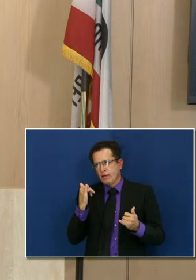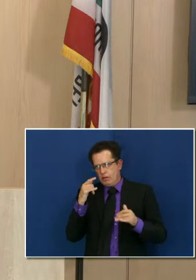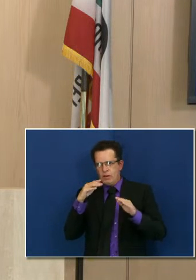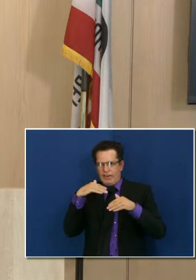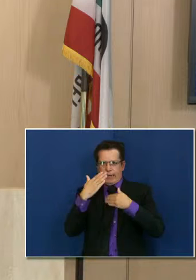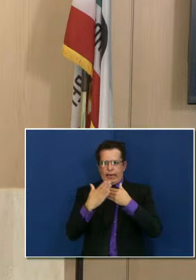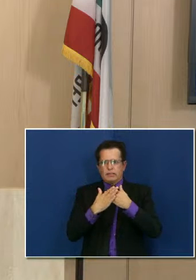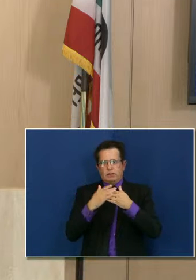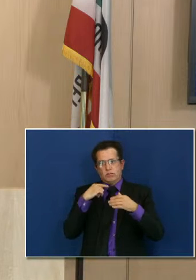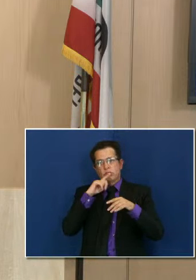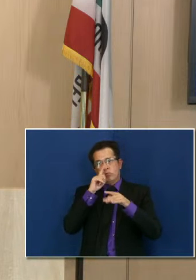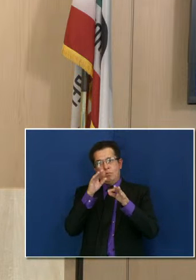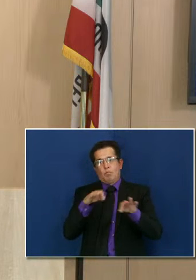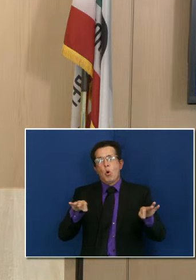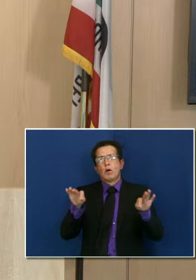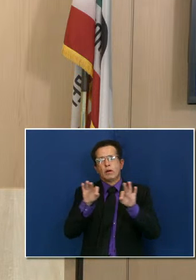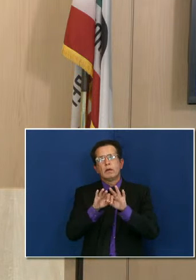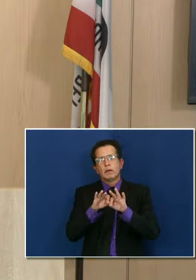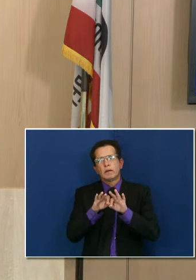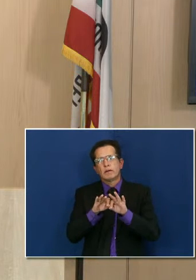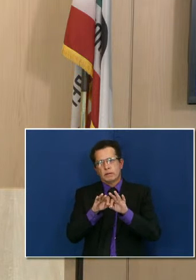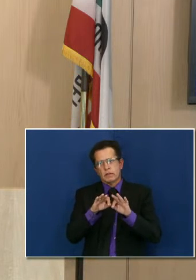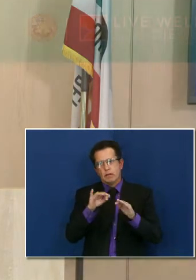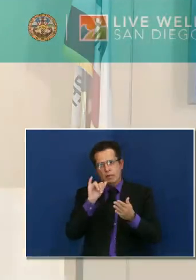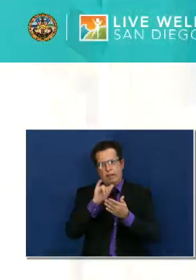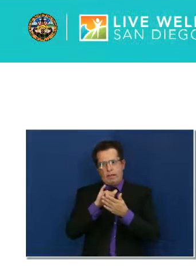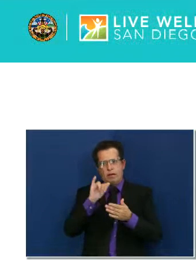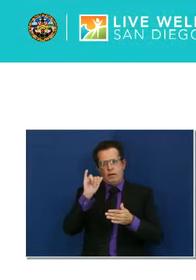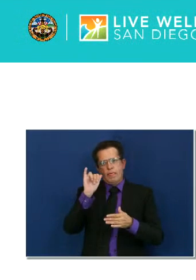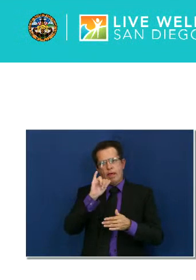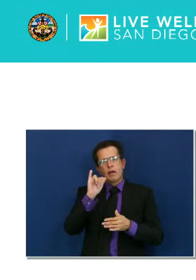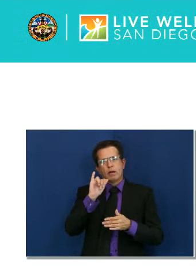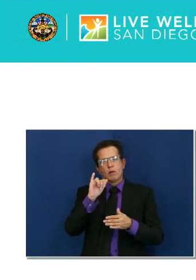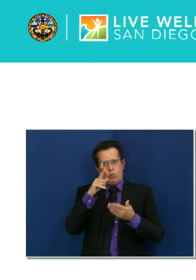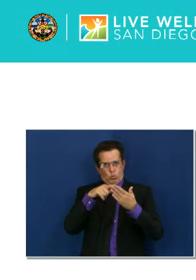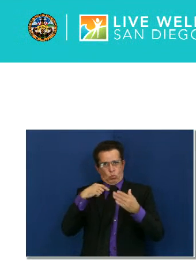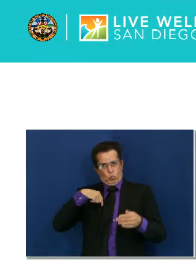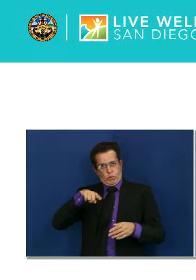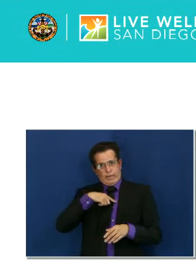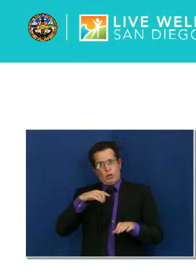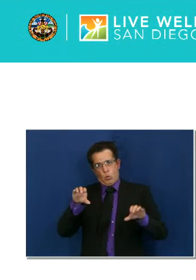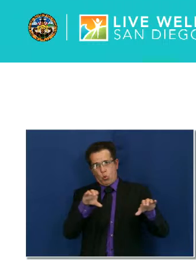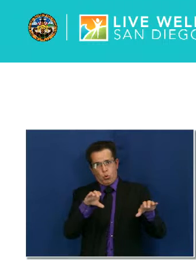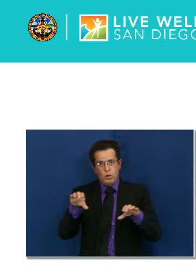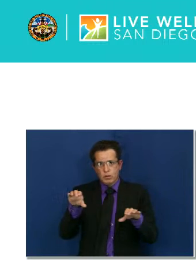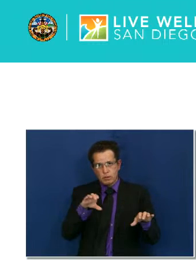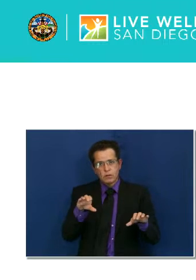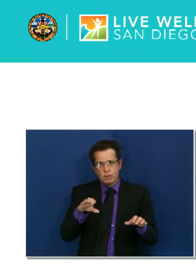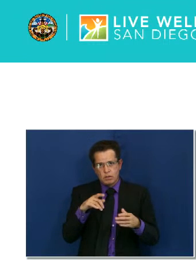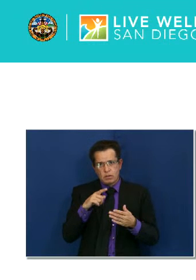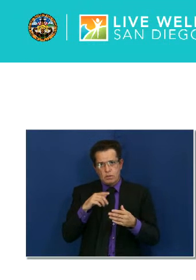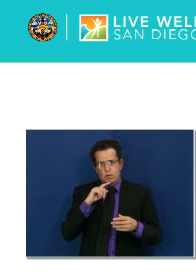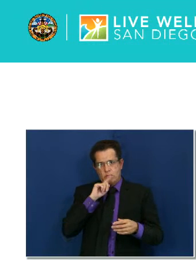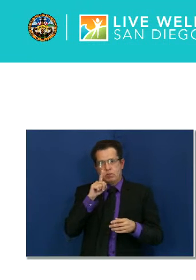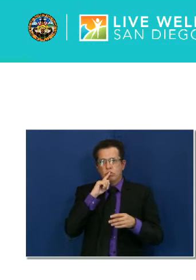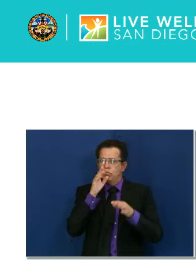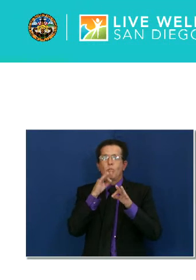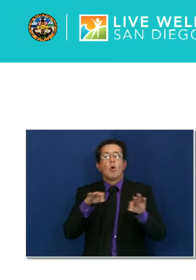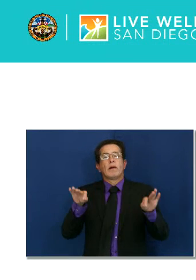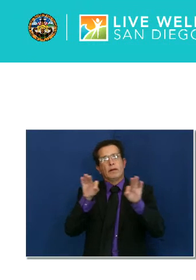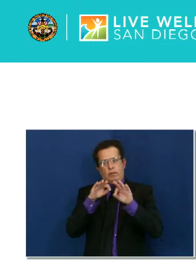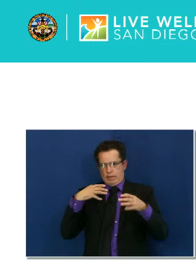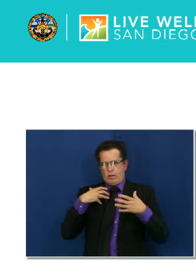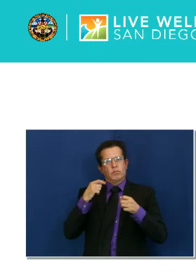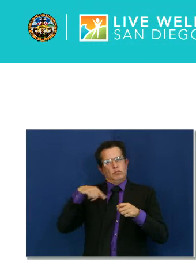Supervisor Fletcher mentioned this, but everything that we do, particularly in the agency,